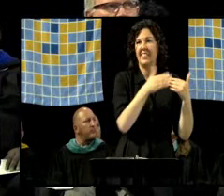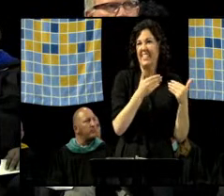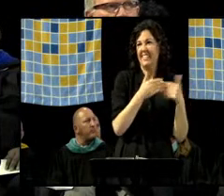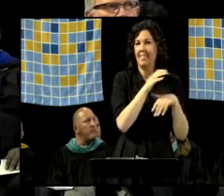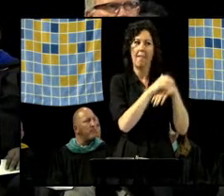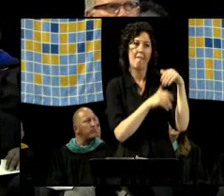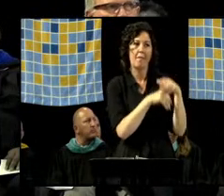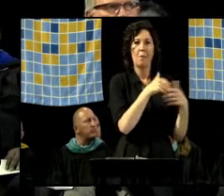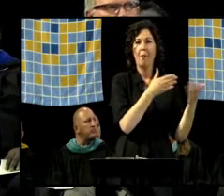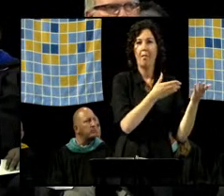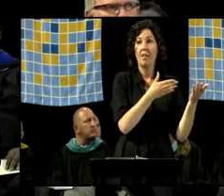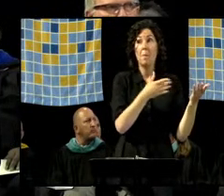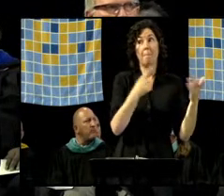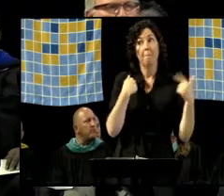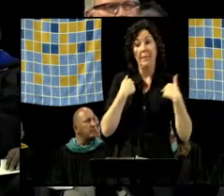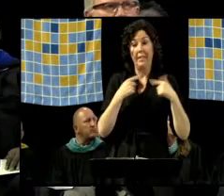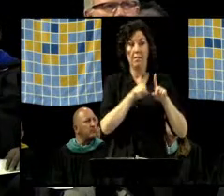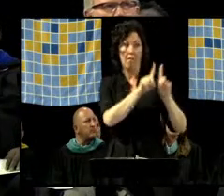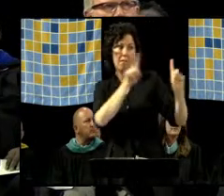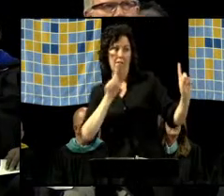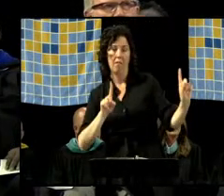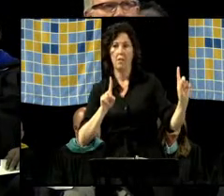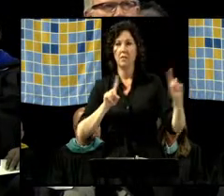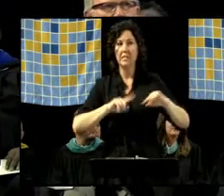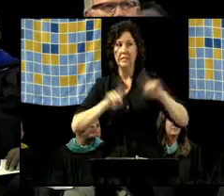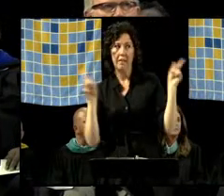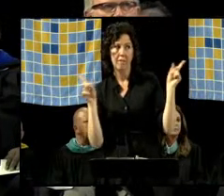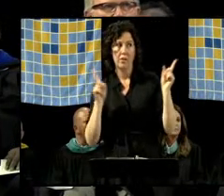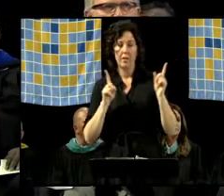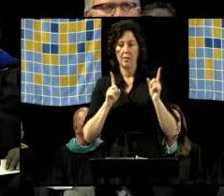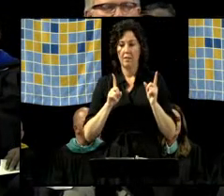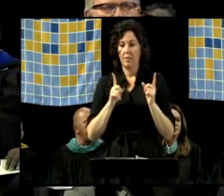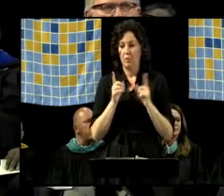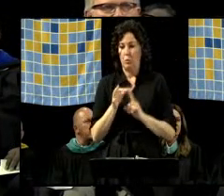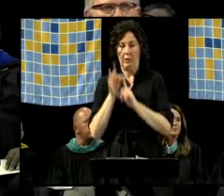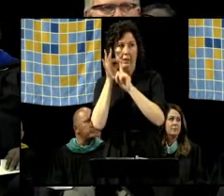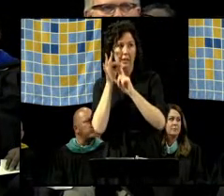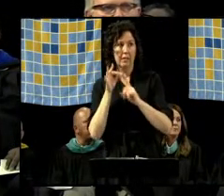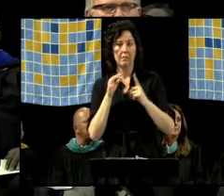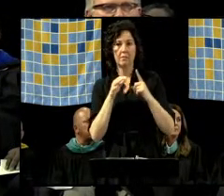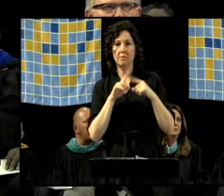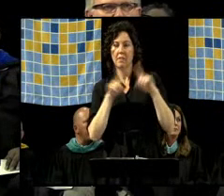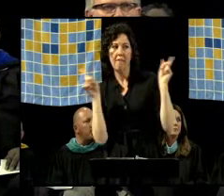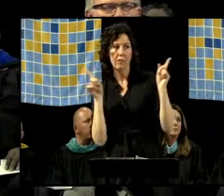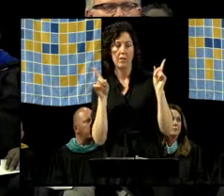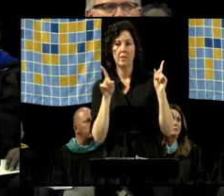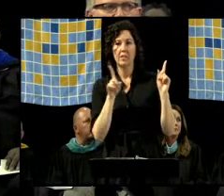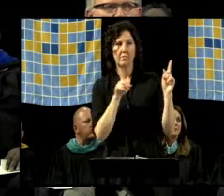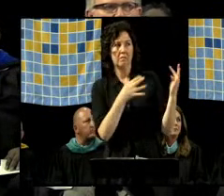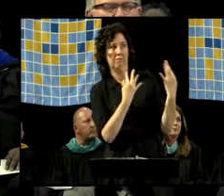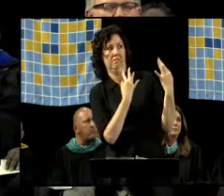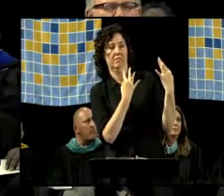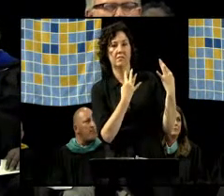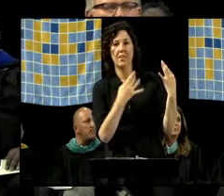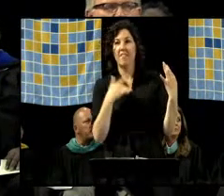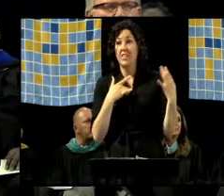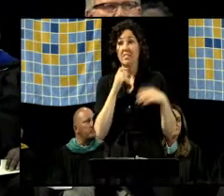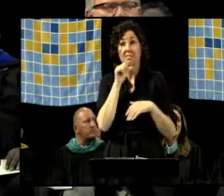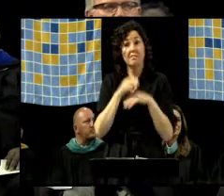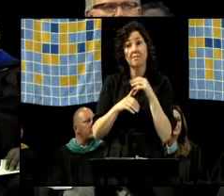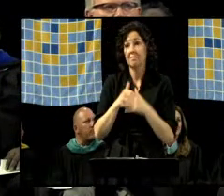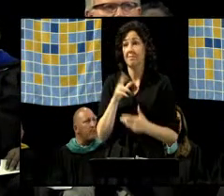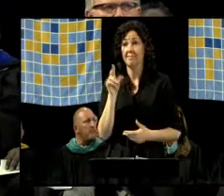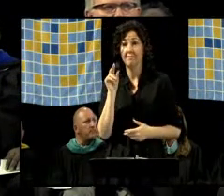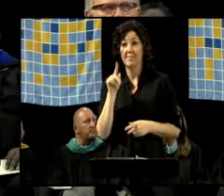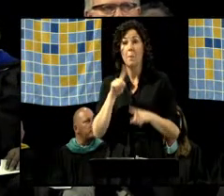than courageously. Fitting in because you're afraid of what someone might say or post about you when you're standing up for what you know to be true and just is